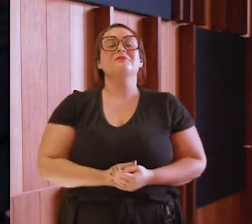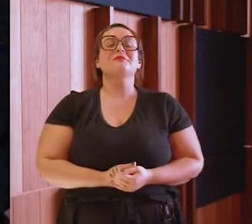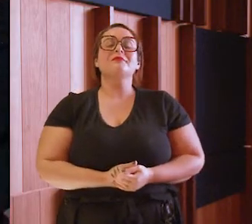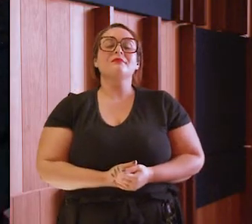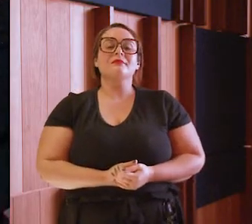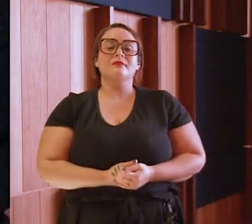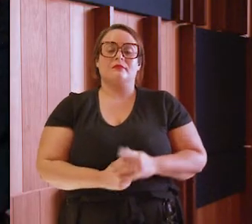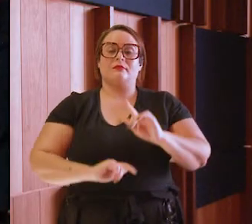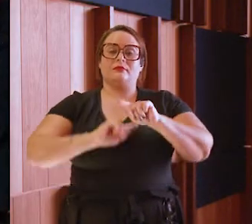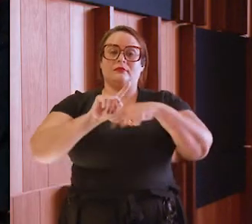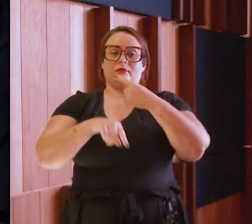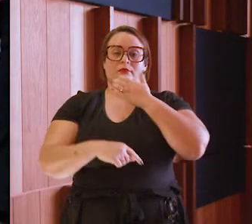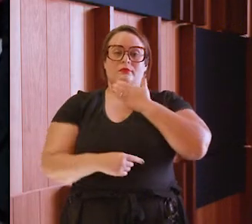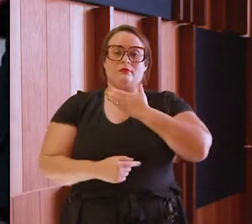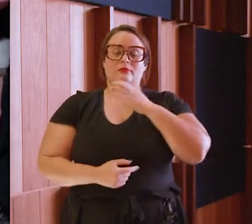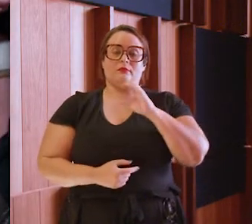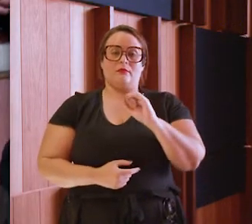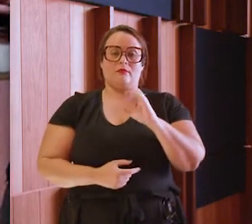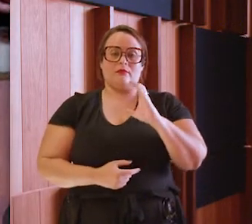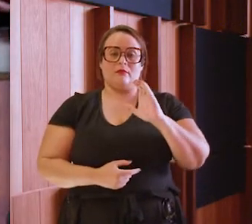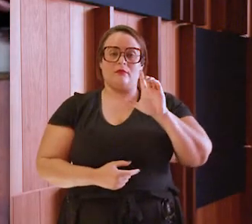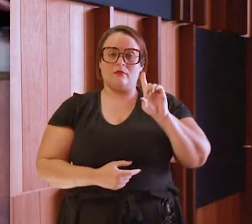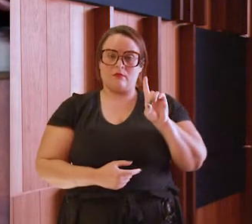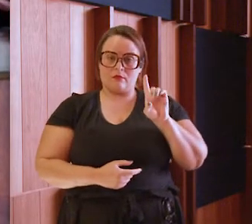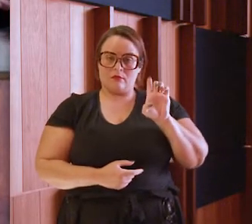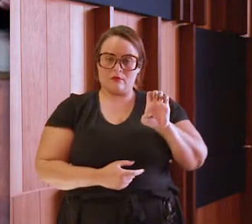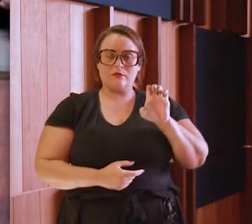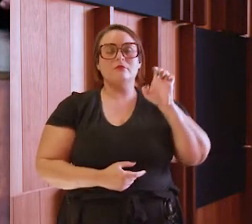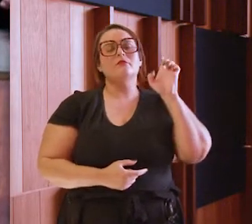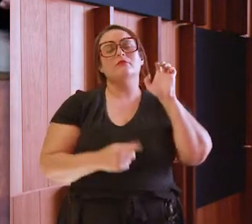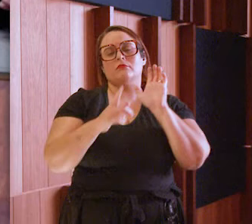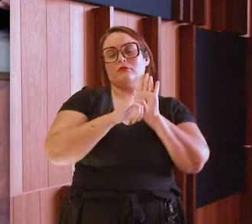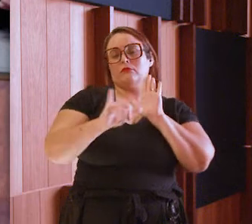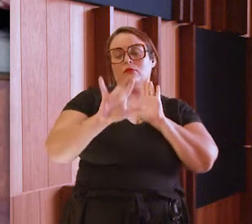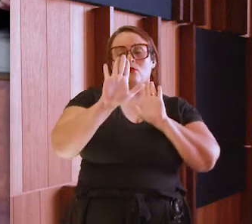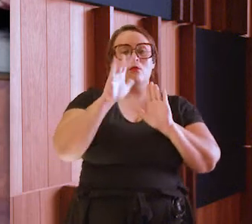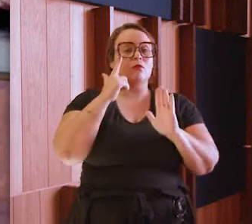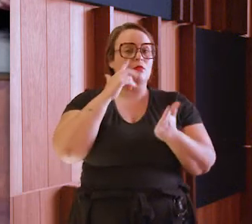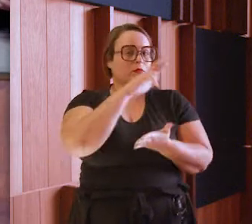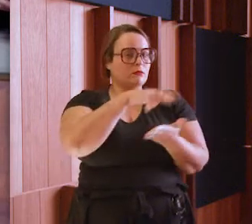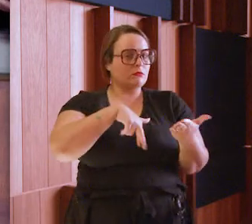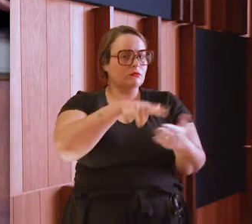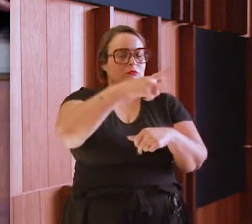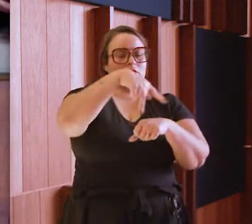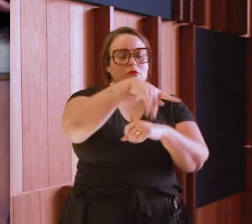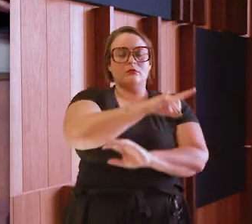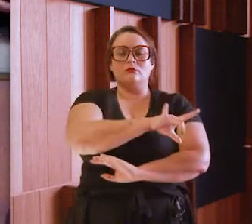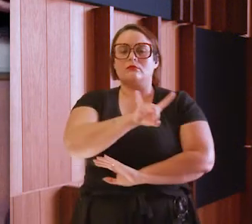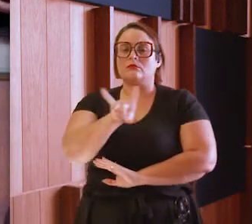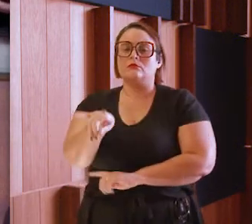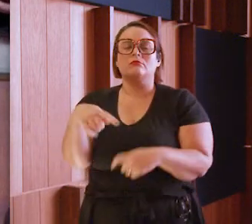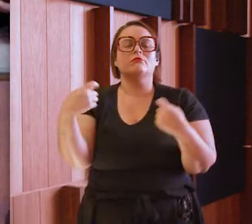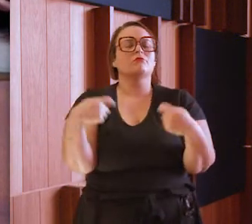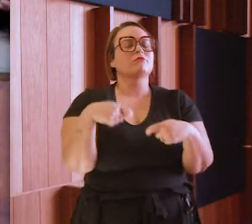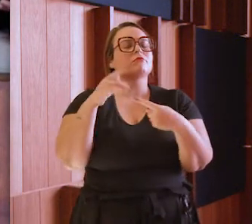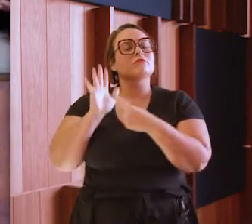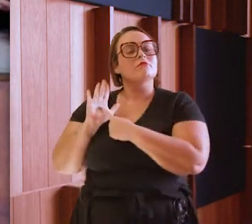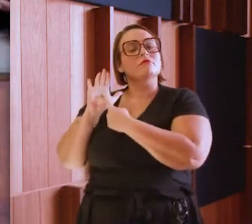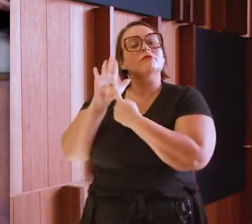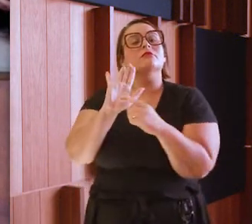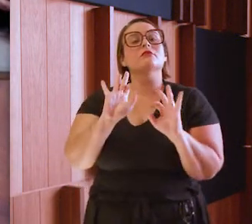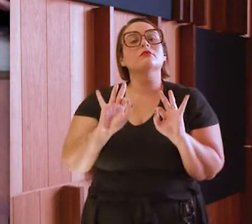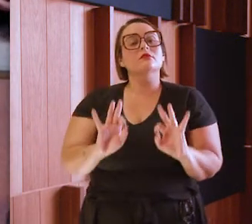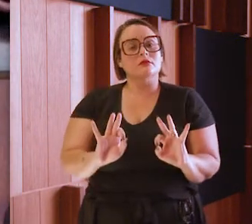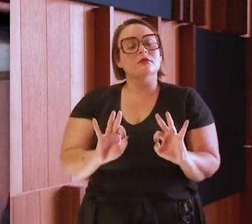that effectively the country-by-country report has to precisely reflect what was on the financial accounting statements for